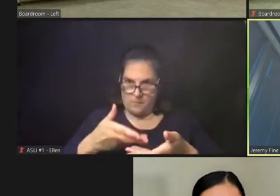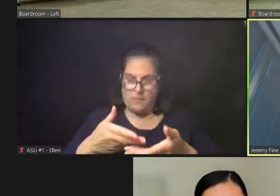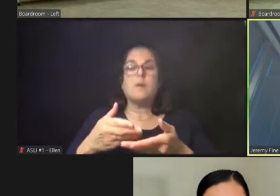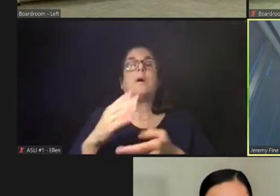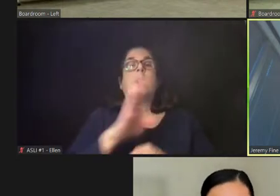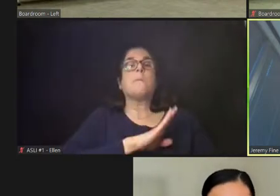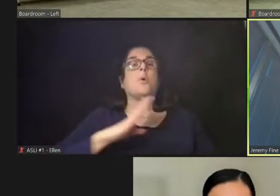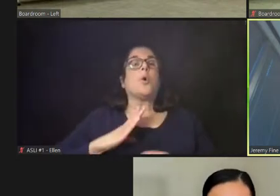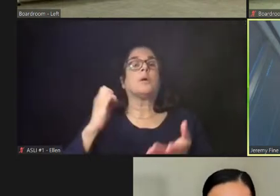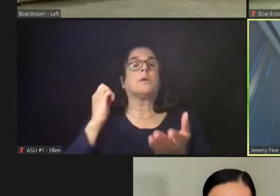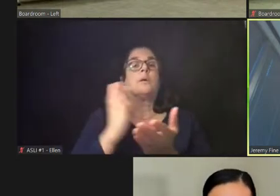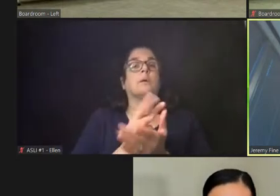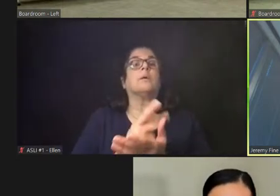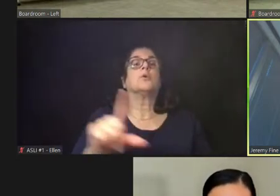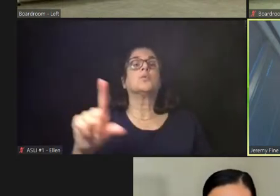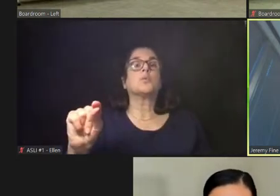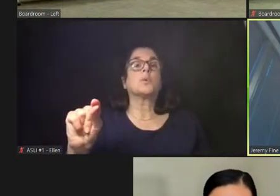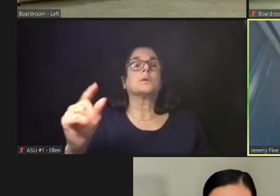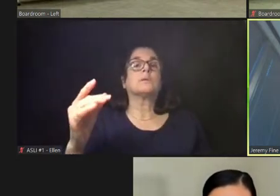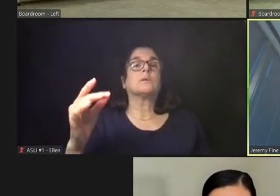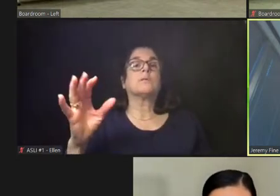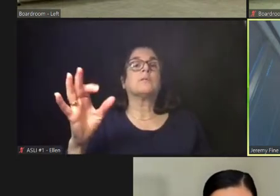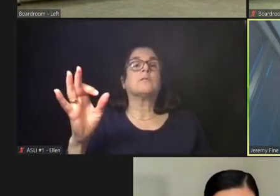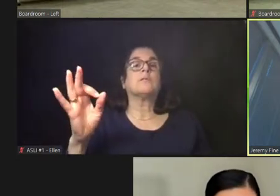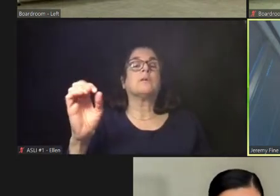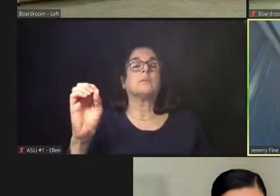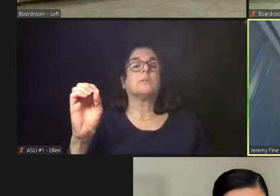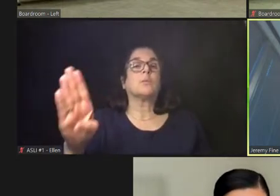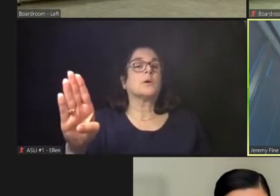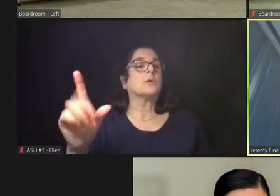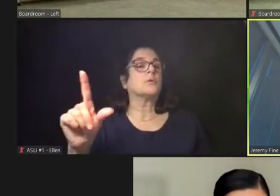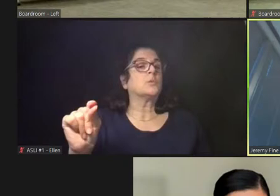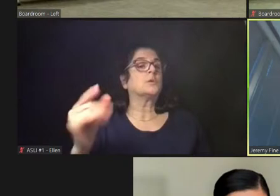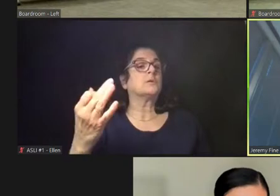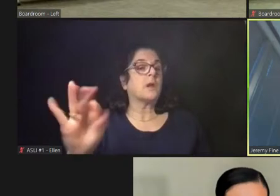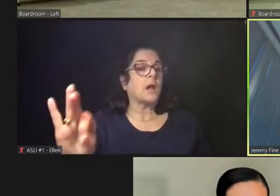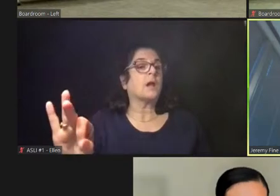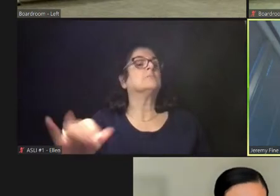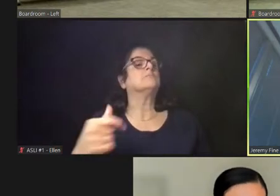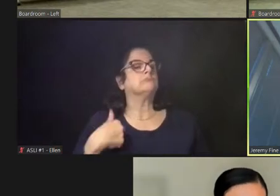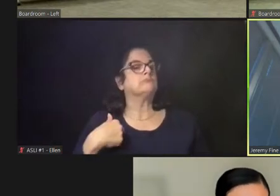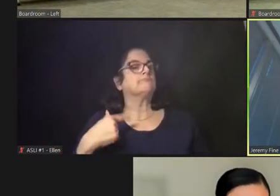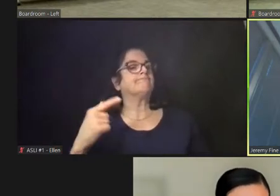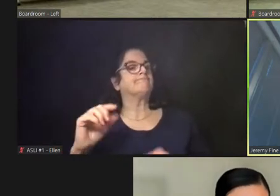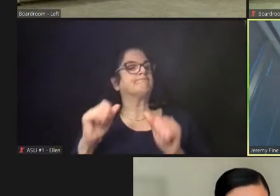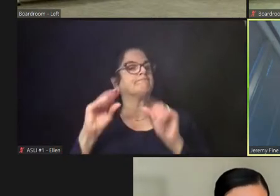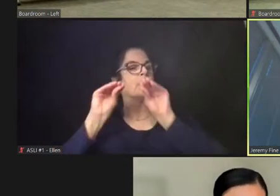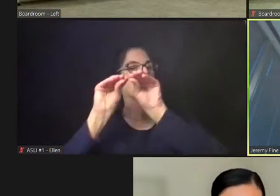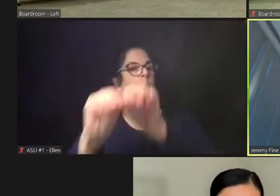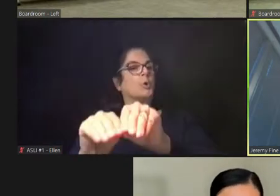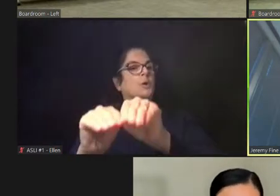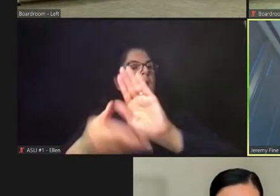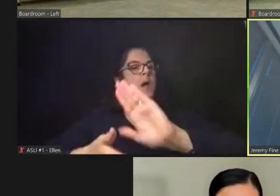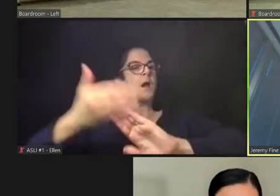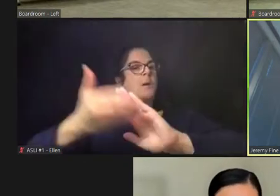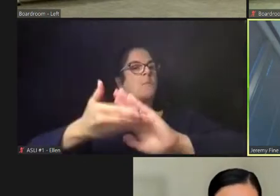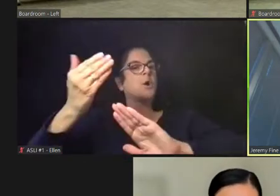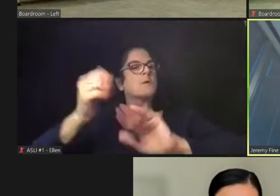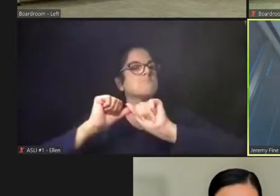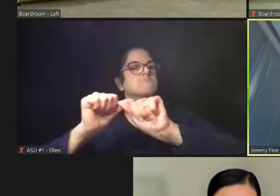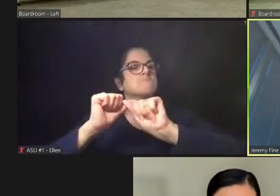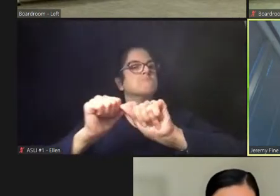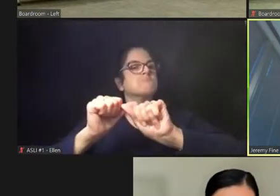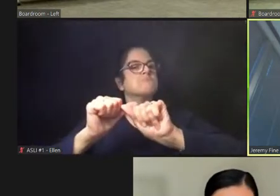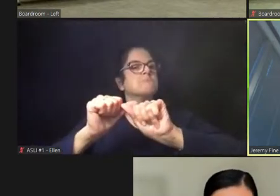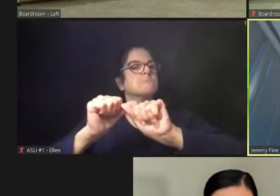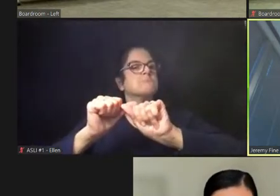of 2019, authorizes Mobile Cubes to install, operate, and maintain mobile charging vending machines at designated rail stations on